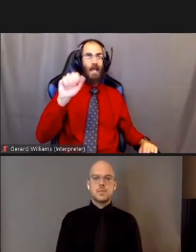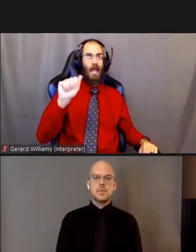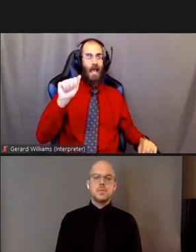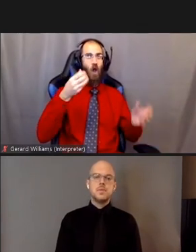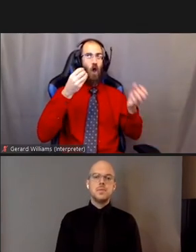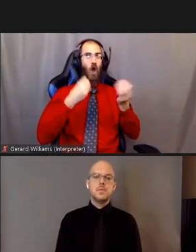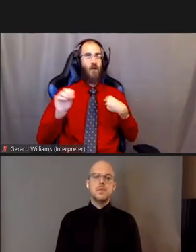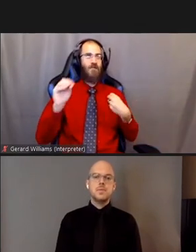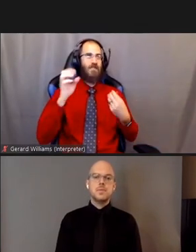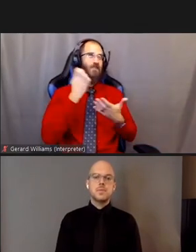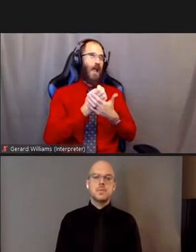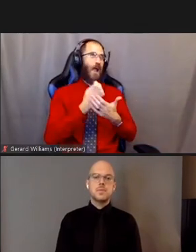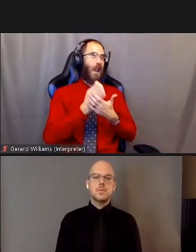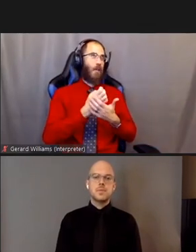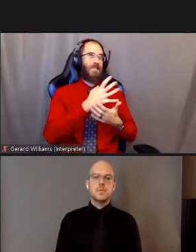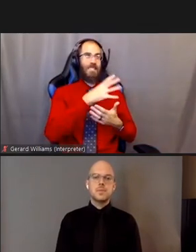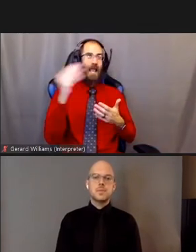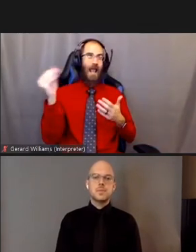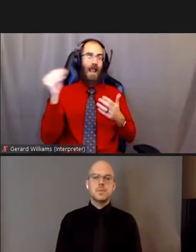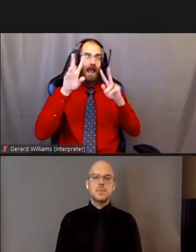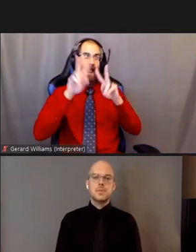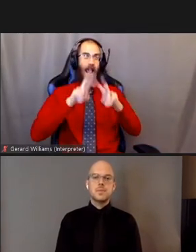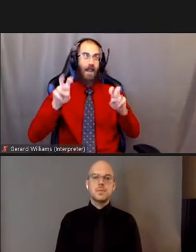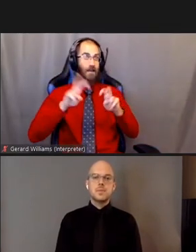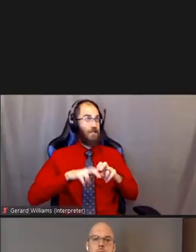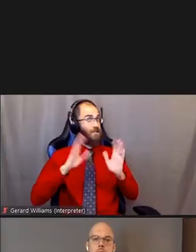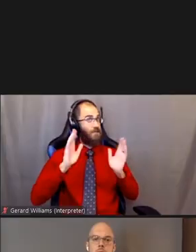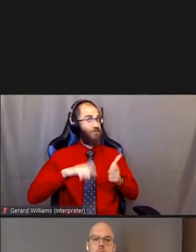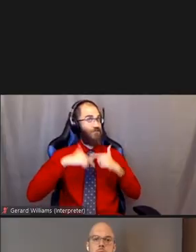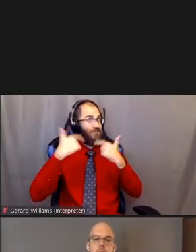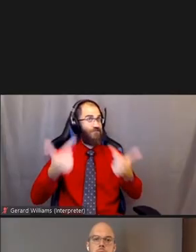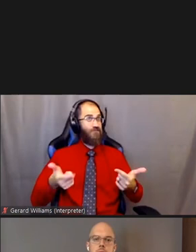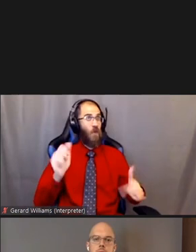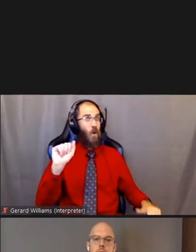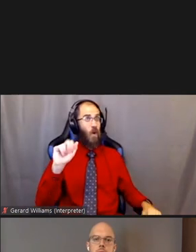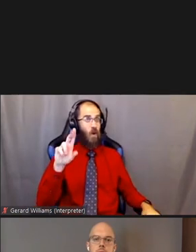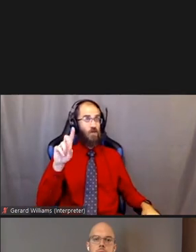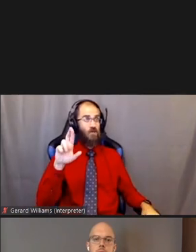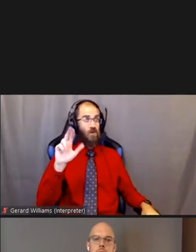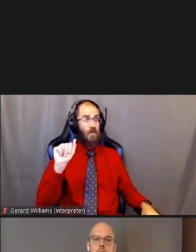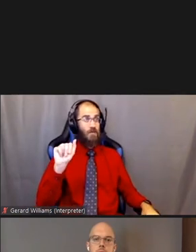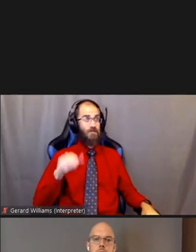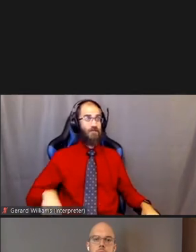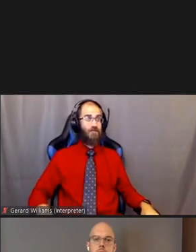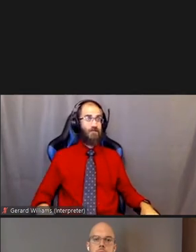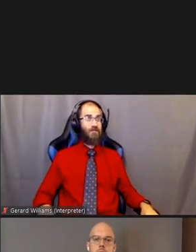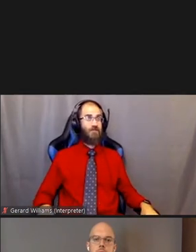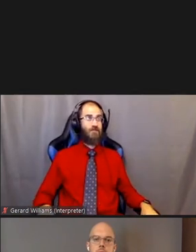Analytics. So Audra, please take it away.